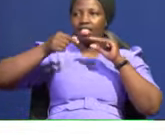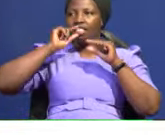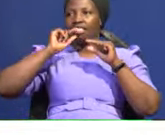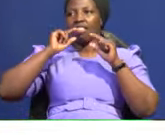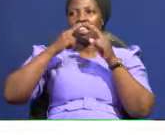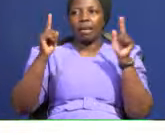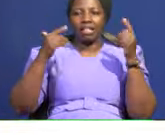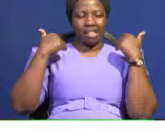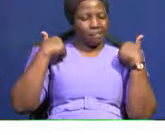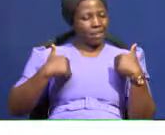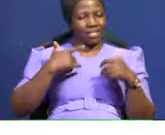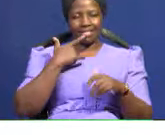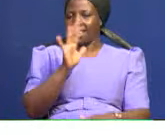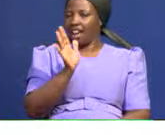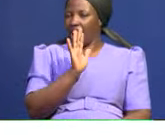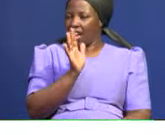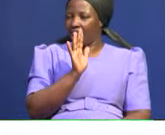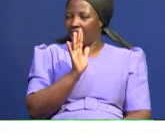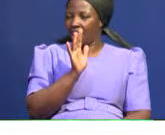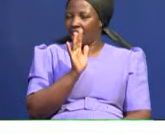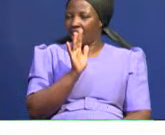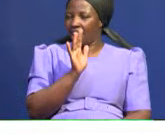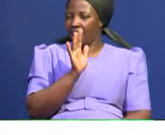But I told him, I said, no.